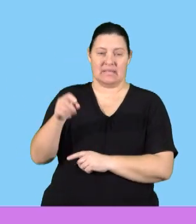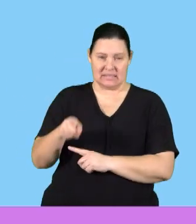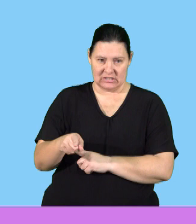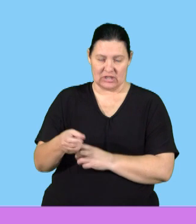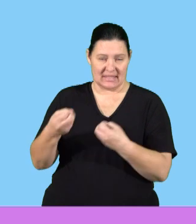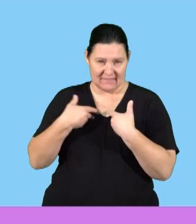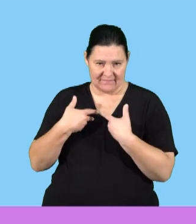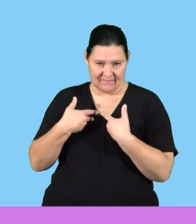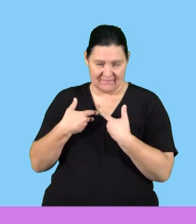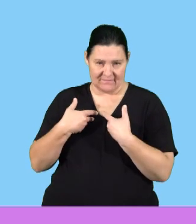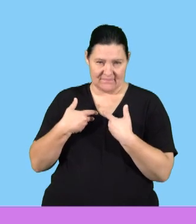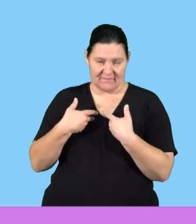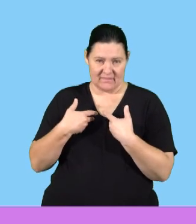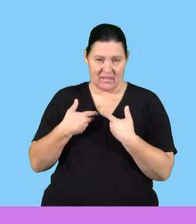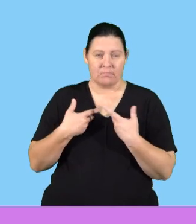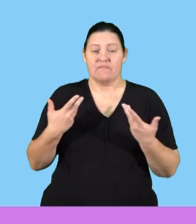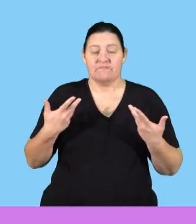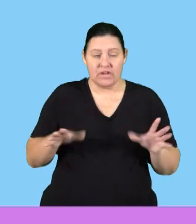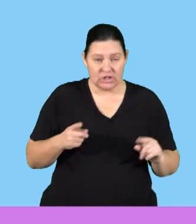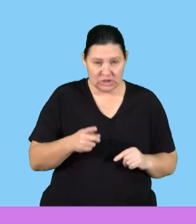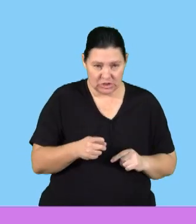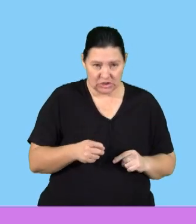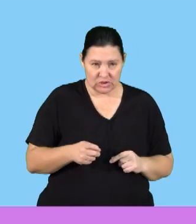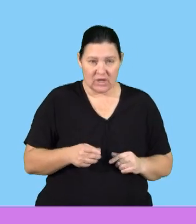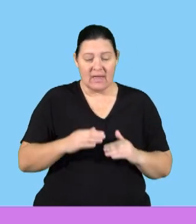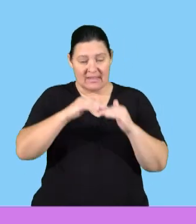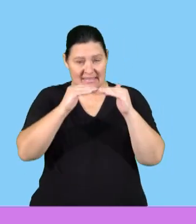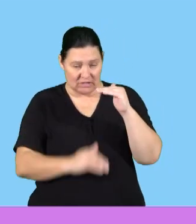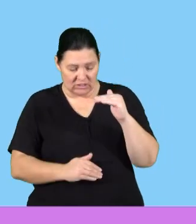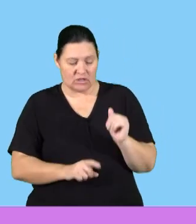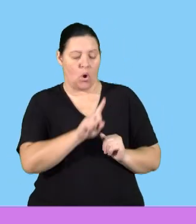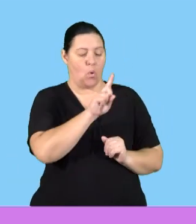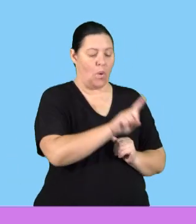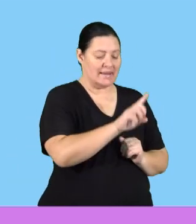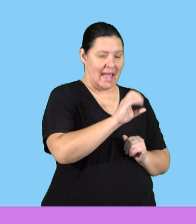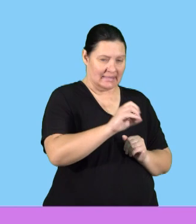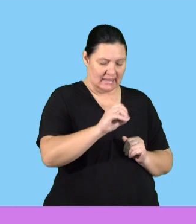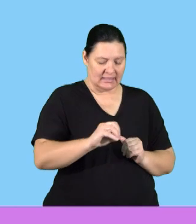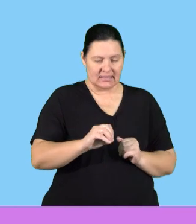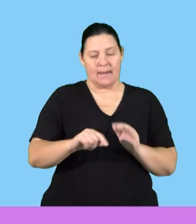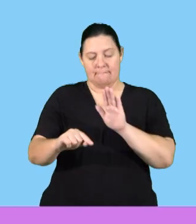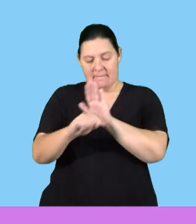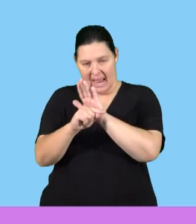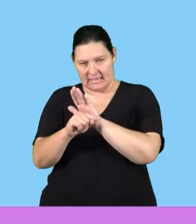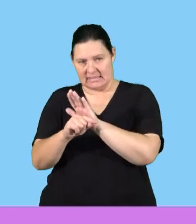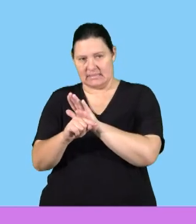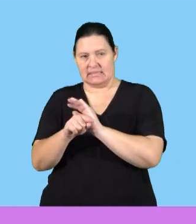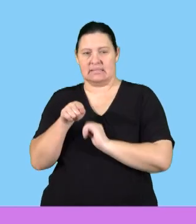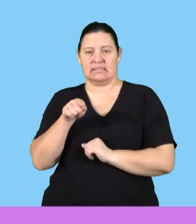percentage which is given. And then if we say it's a decrease, we are going to say